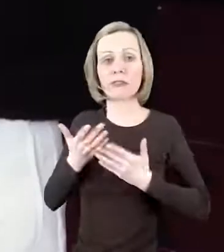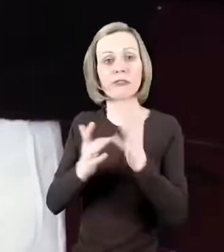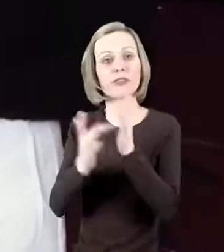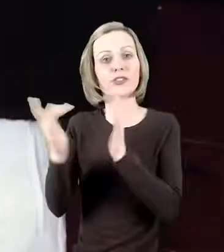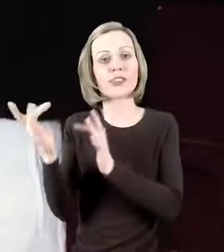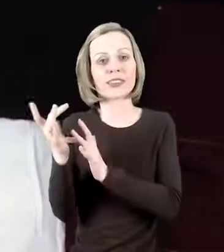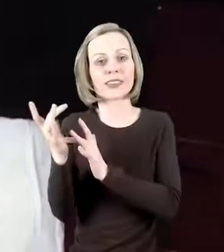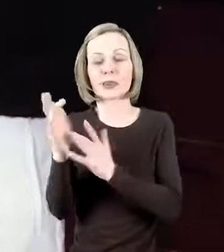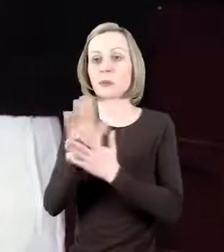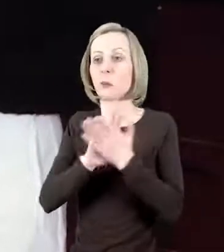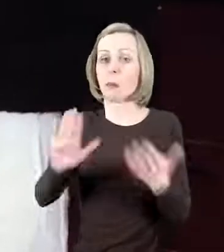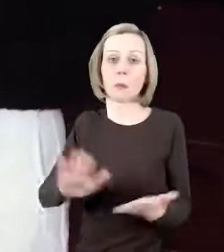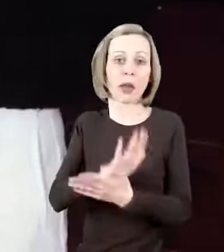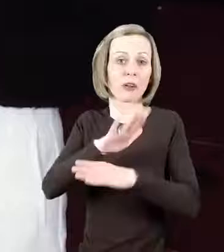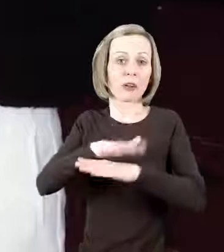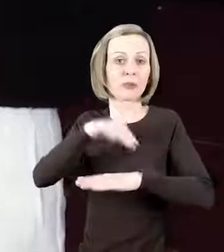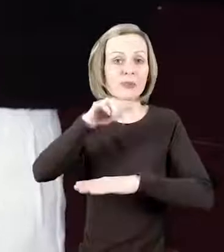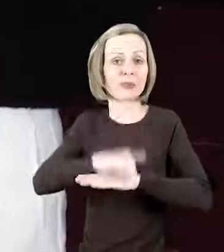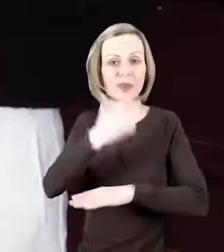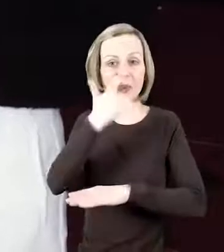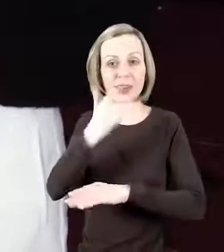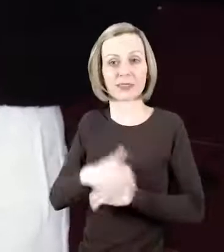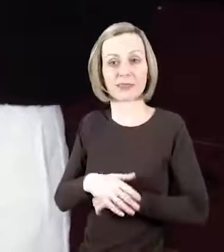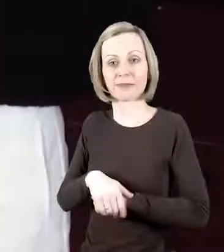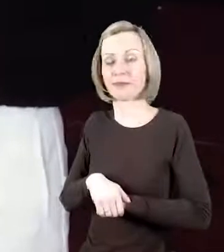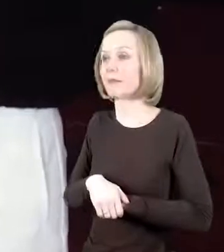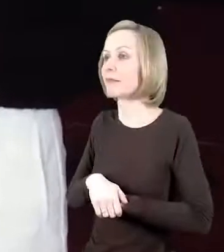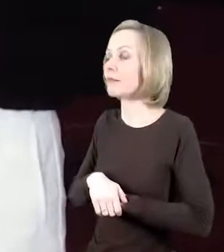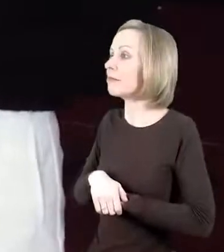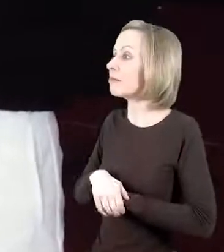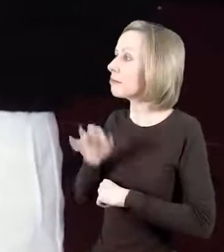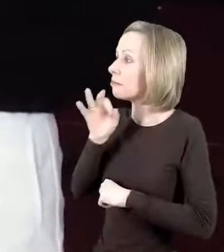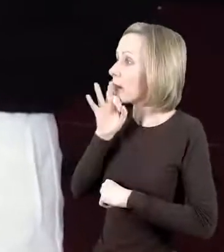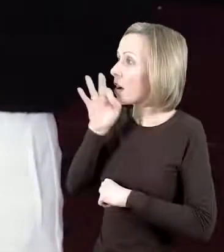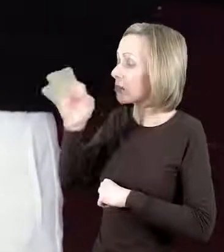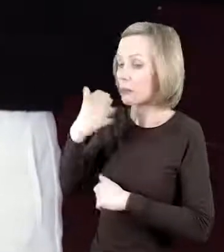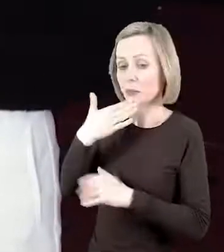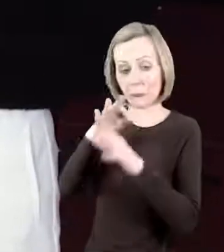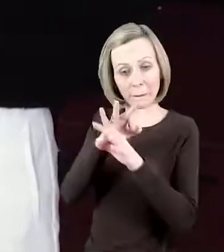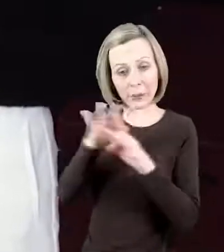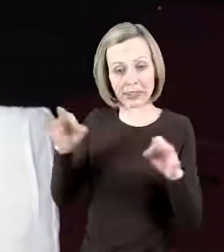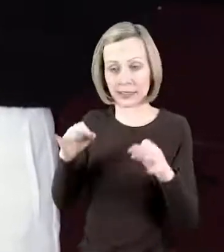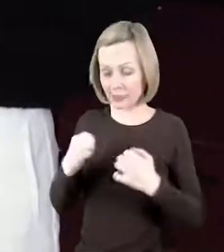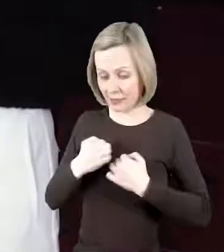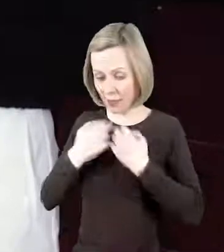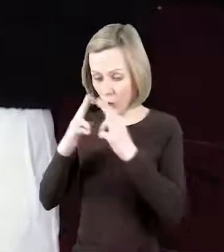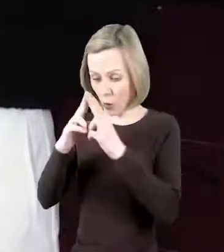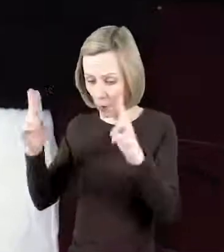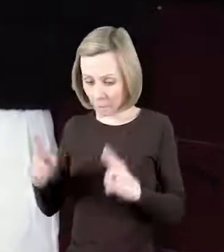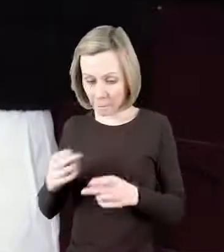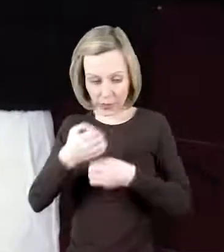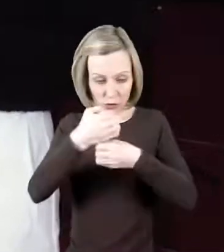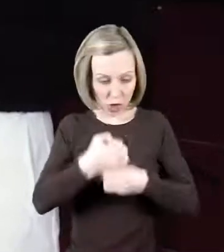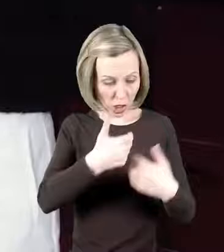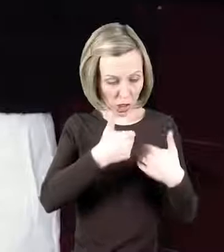very Merry Christmas. We ask you to grant us peace. Peace in our homes, peace in our churches,